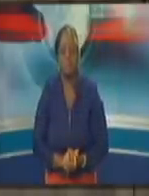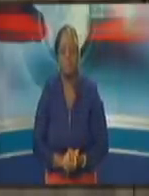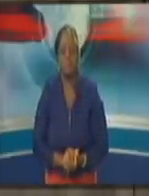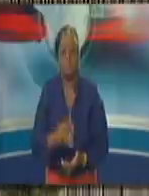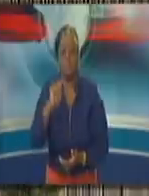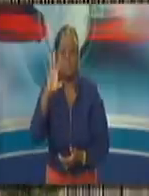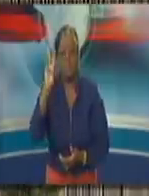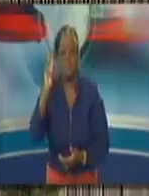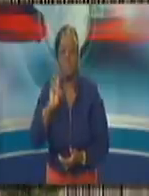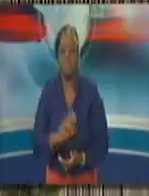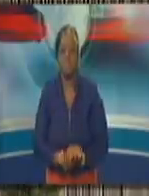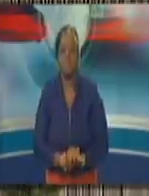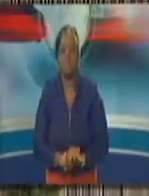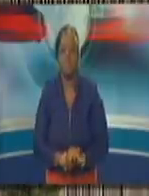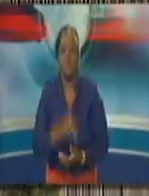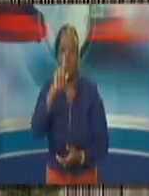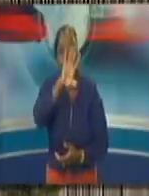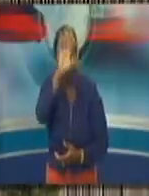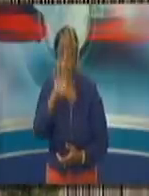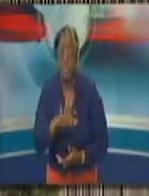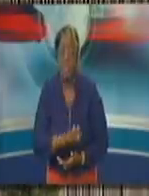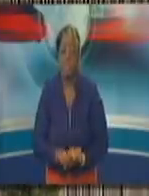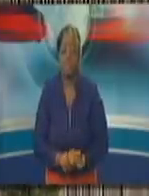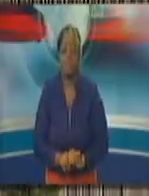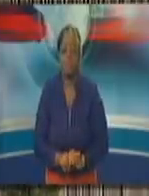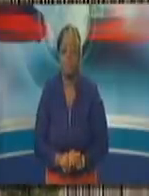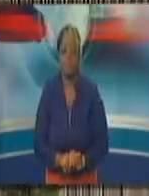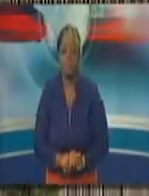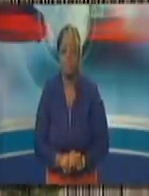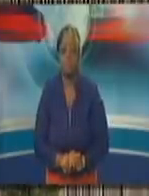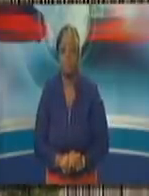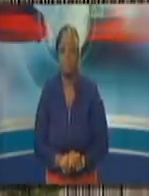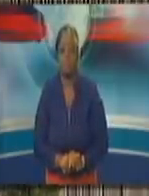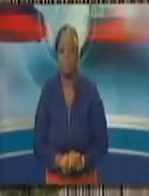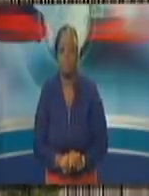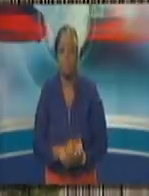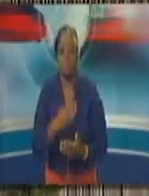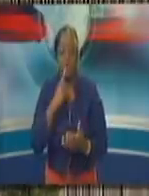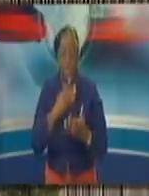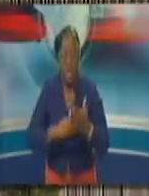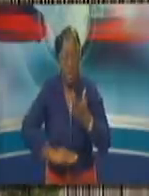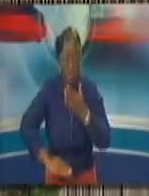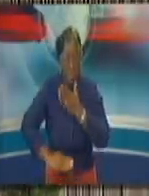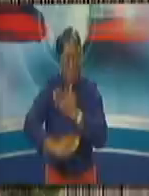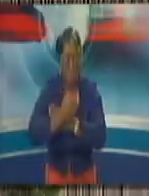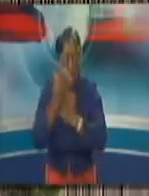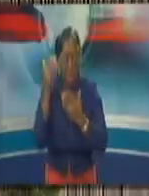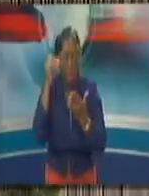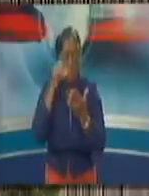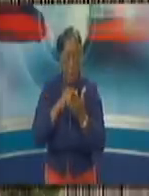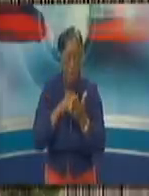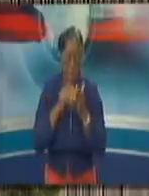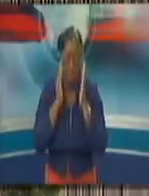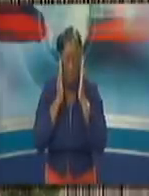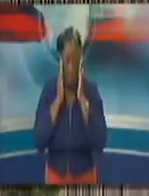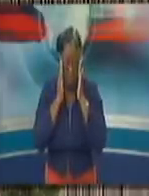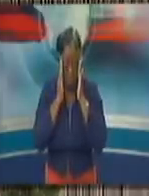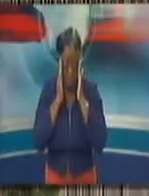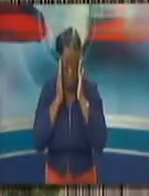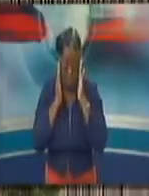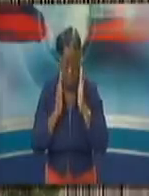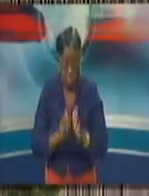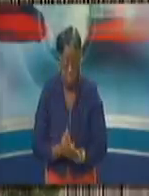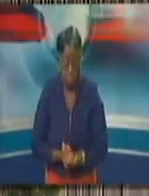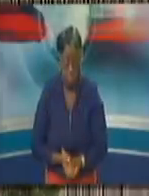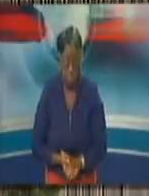TV6, one question, please. Okay, good morning again, Elizabeth Williams. Good morning. Good morning, Elizabeth.